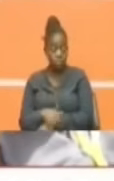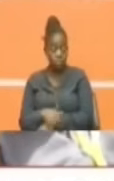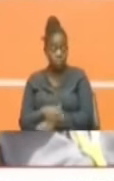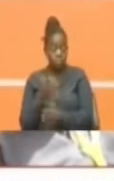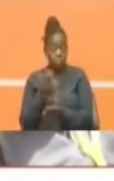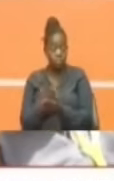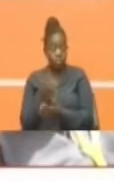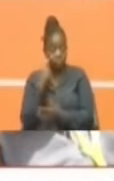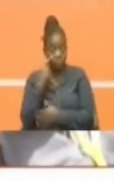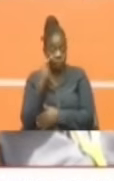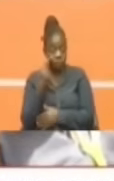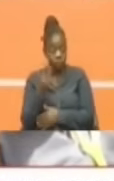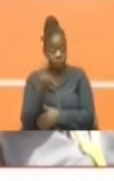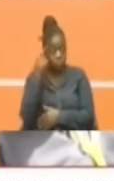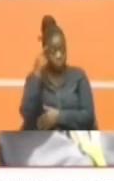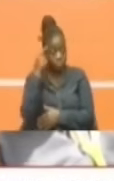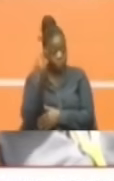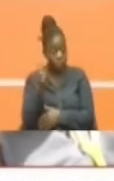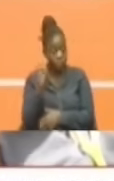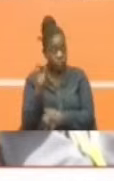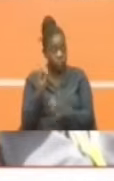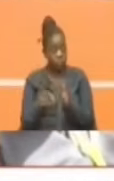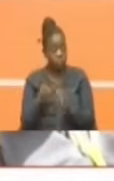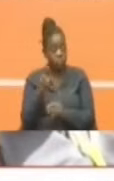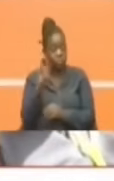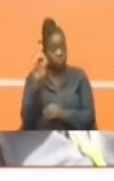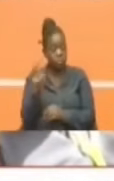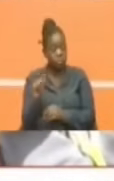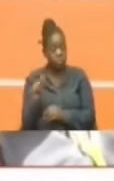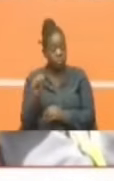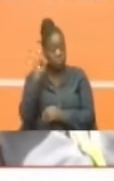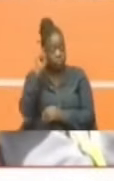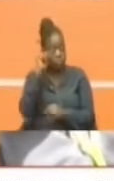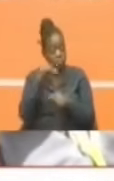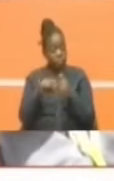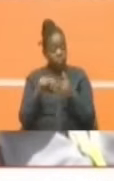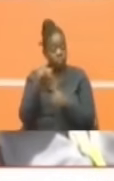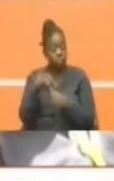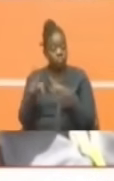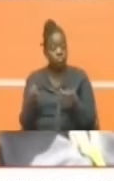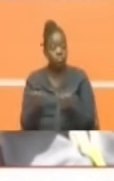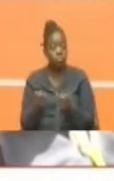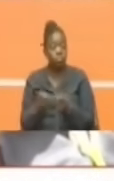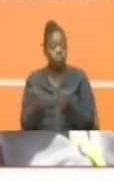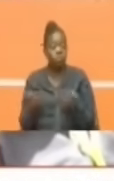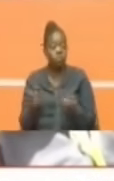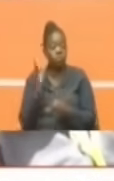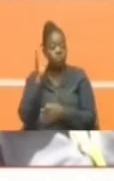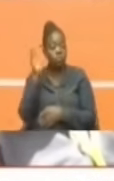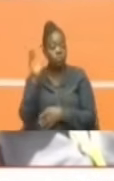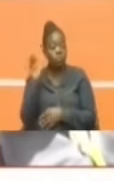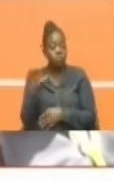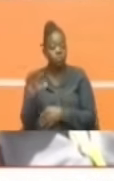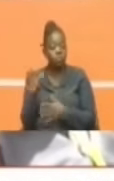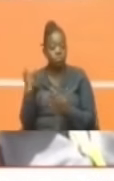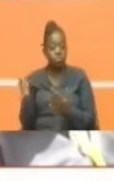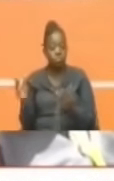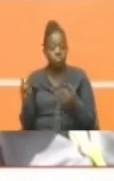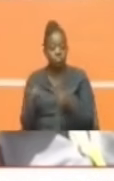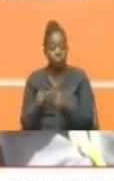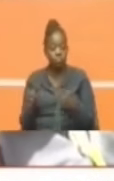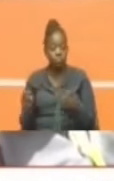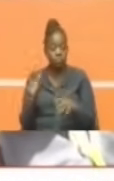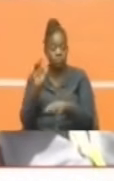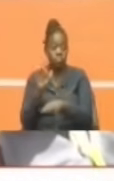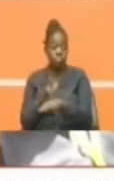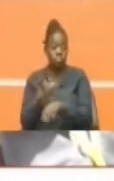request you to beseech this honorable office of URA to rethink their position and to listen to them and also